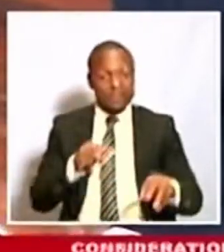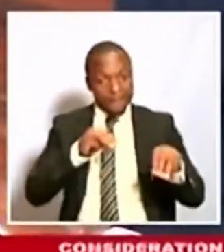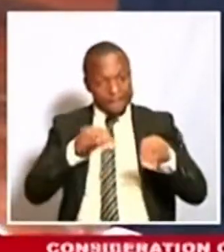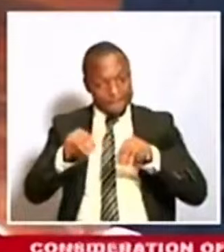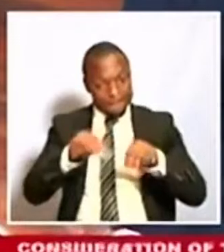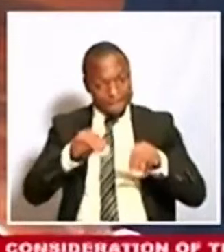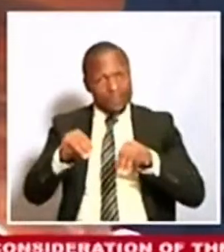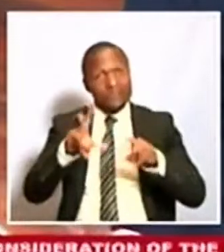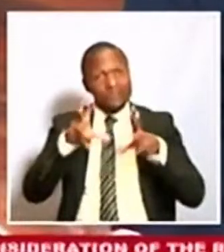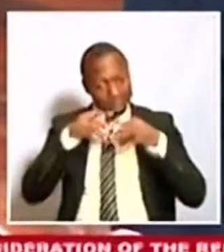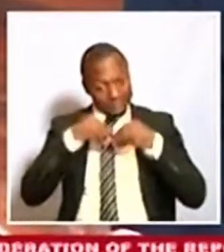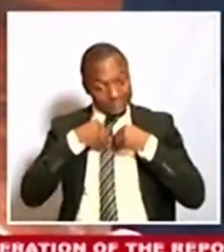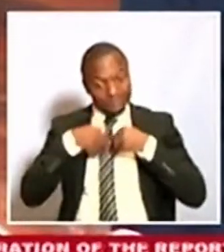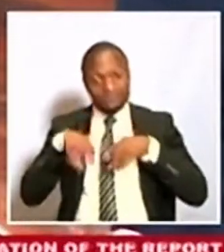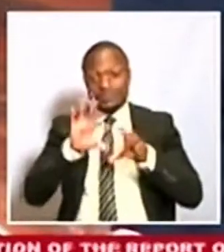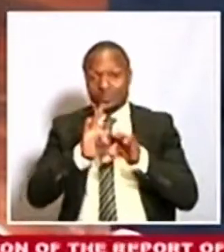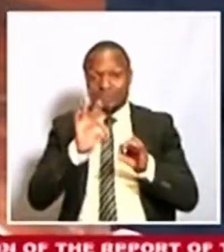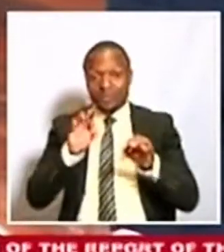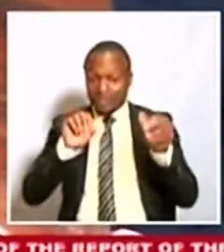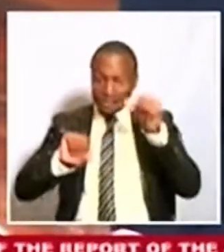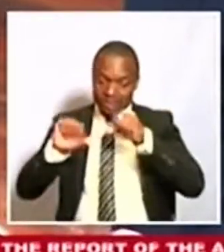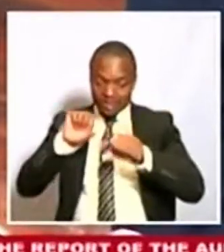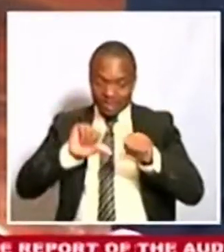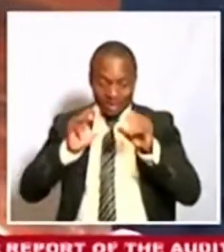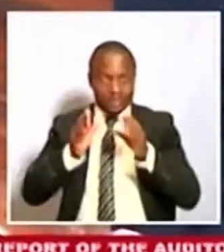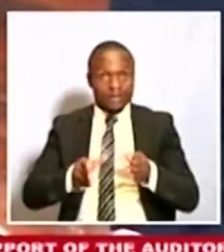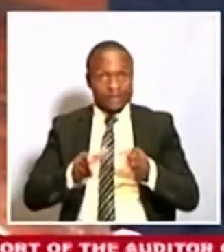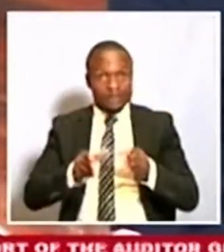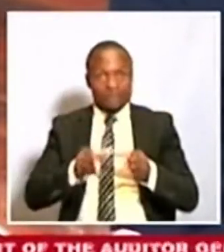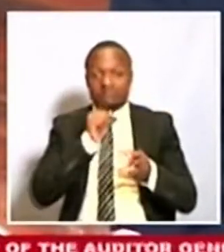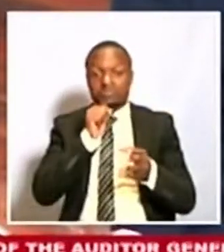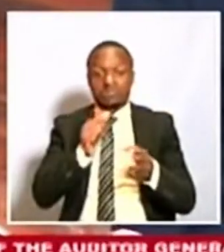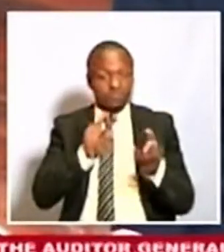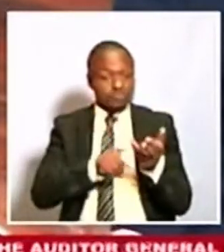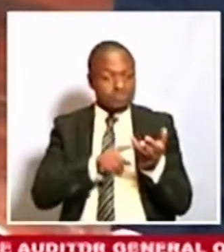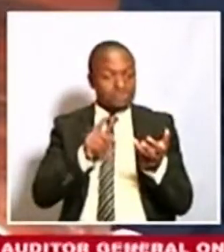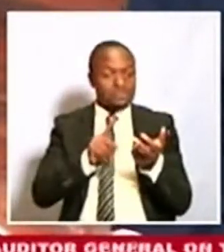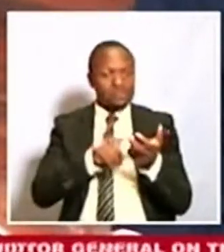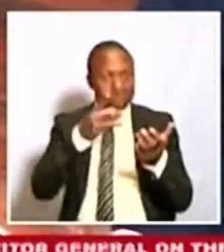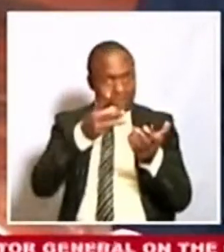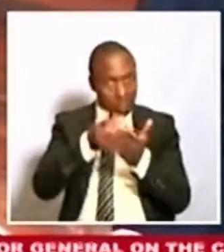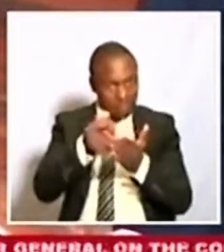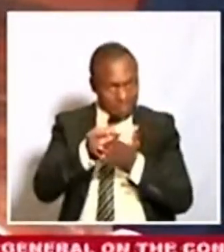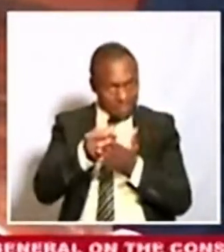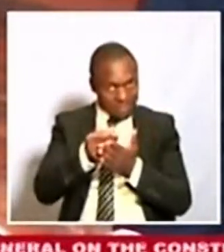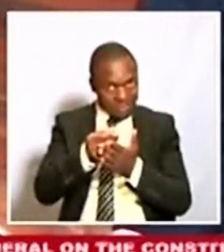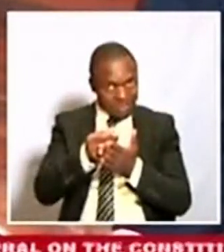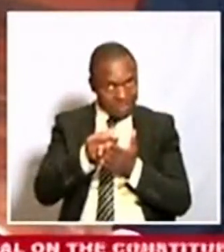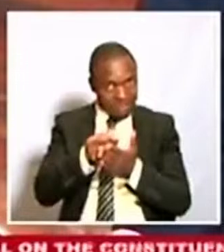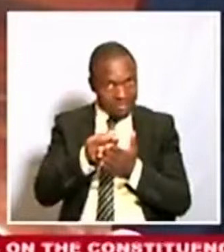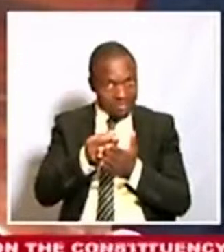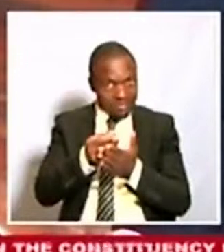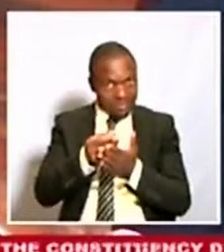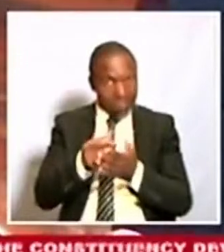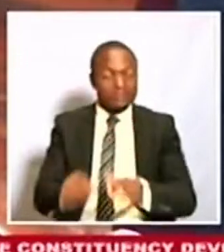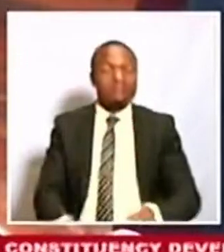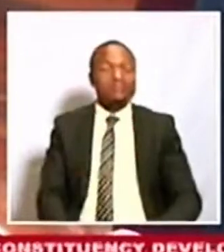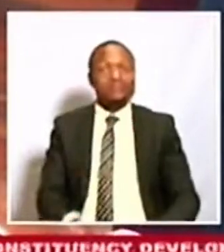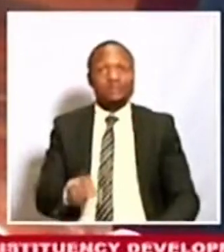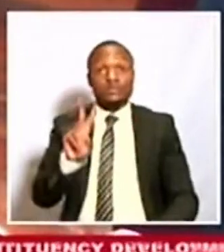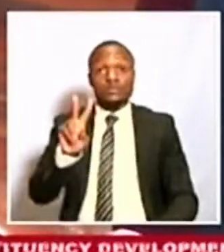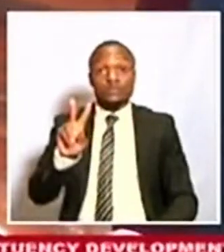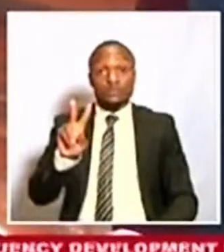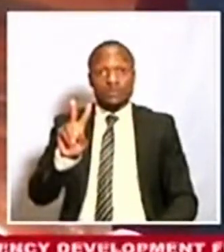Management wishes to acknowledge the findings of the auditor on unaccounted for funds for